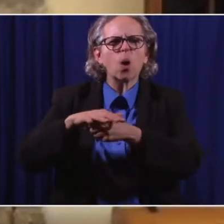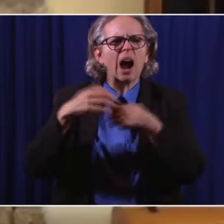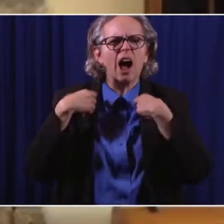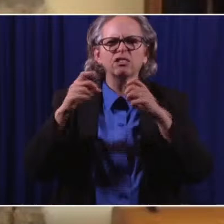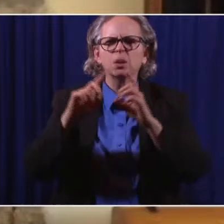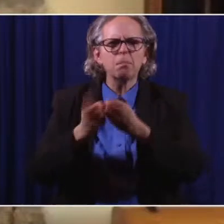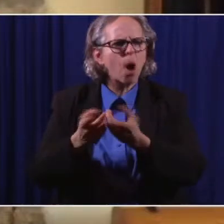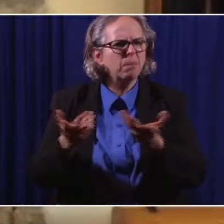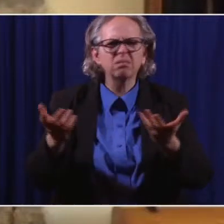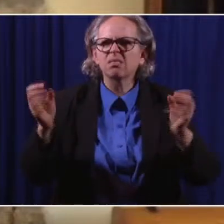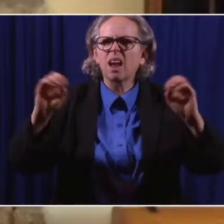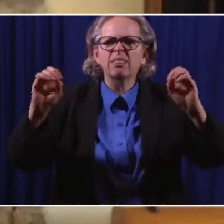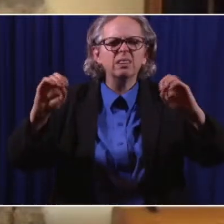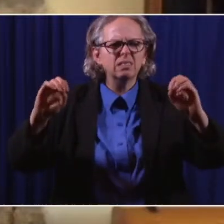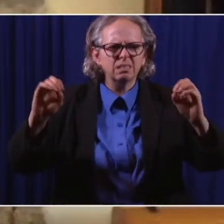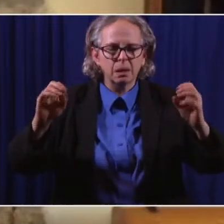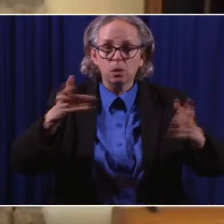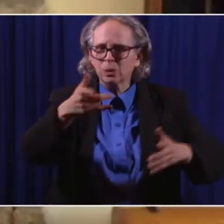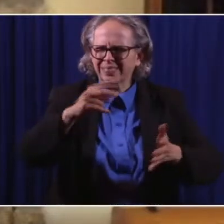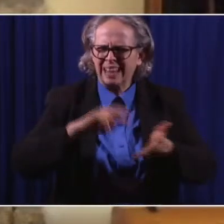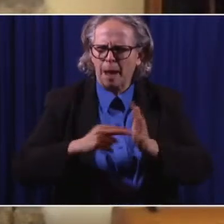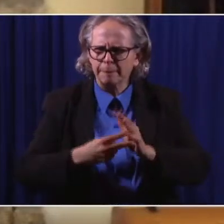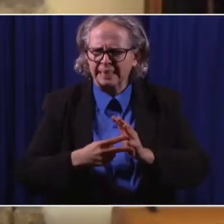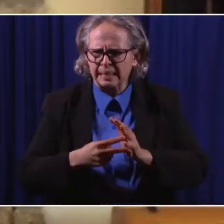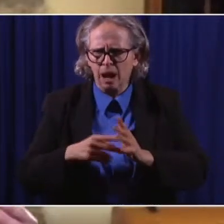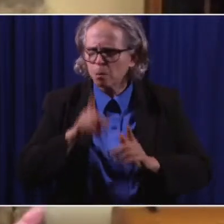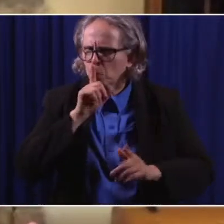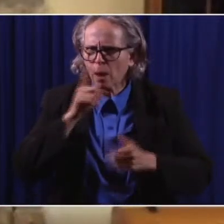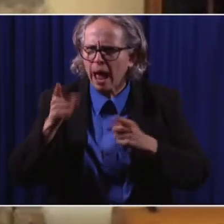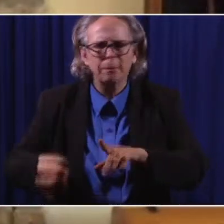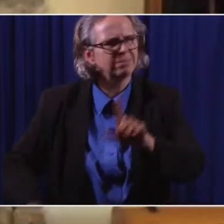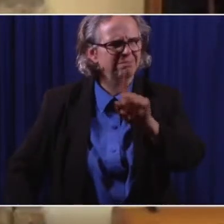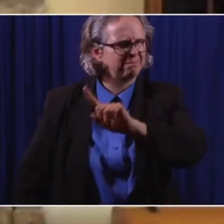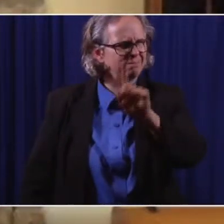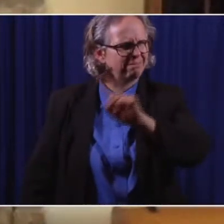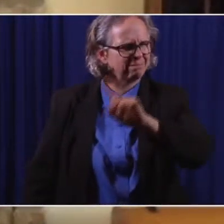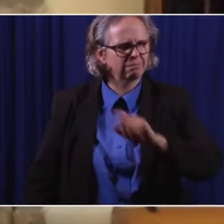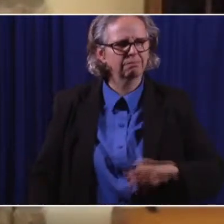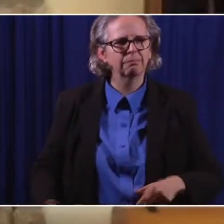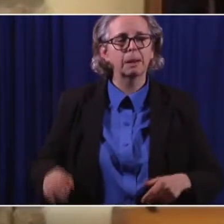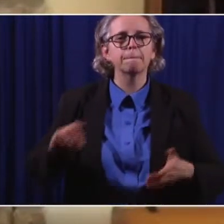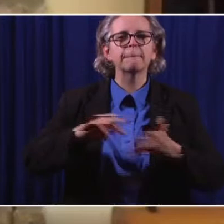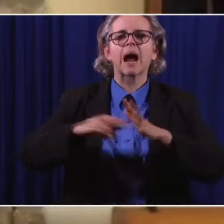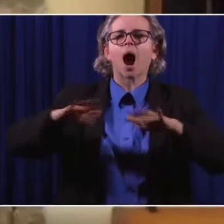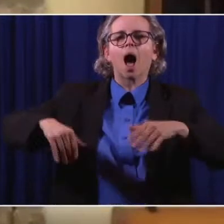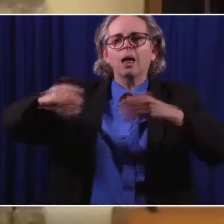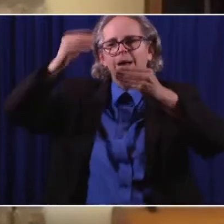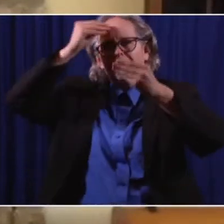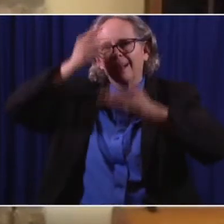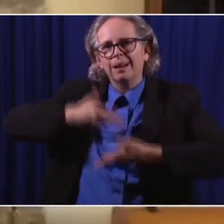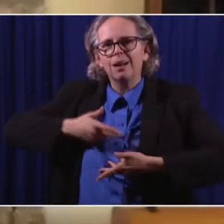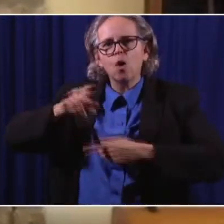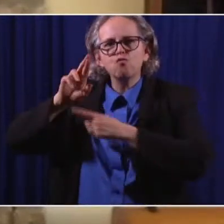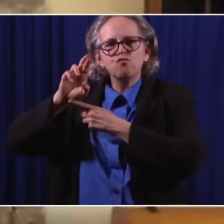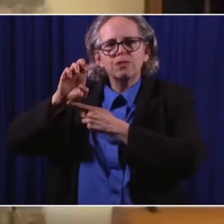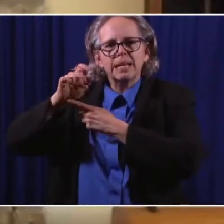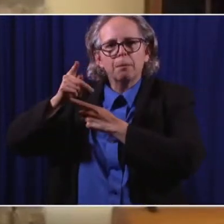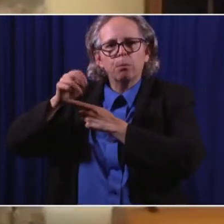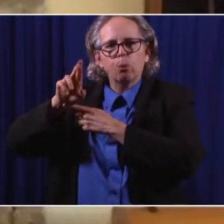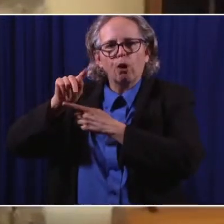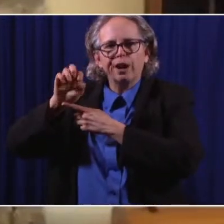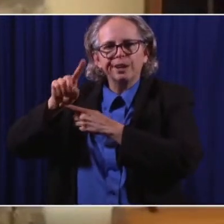Doesn't mean it didn't occur. It's like everything else. You can have spread, you just don't know it from a particular event. So it could have,